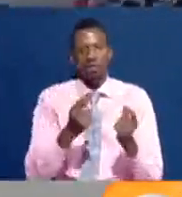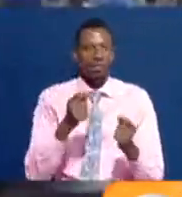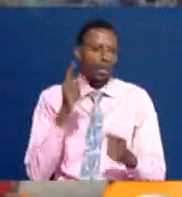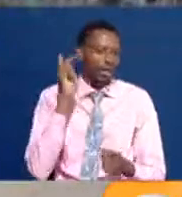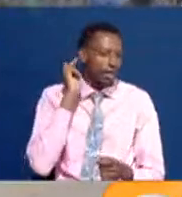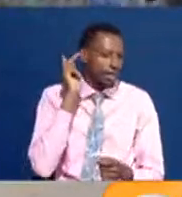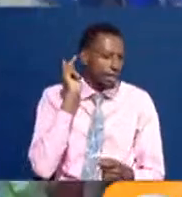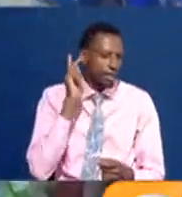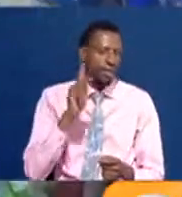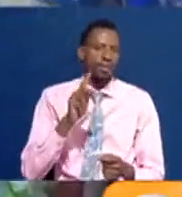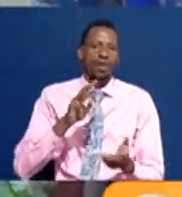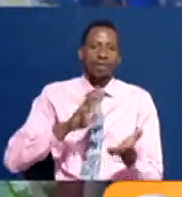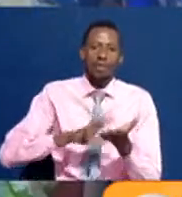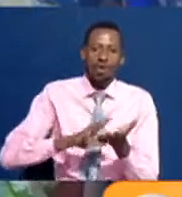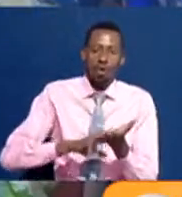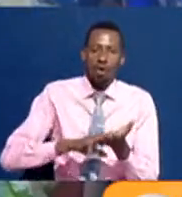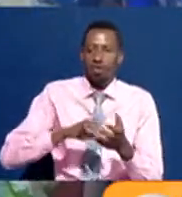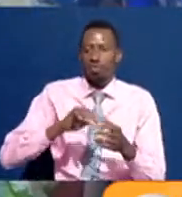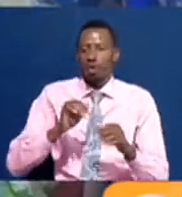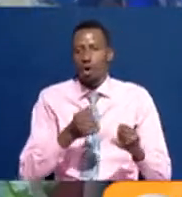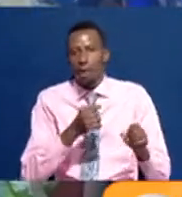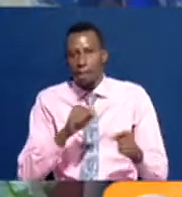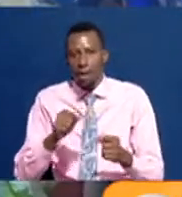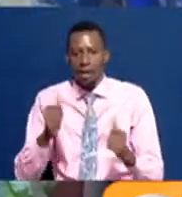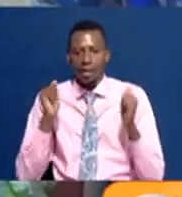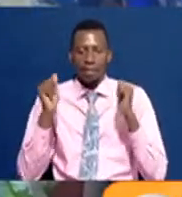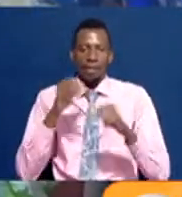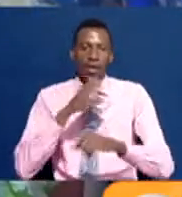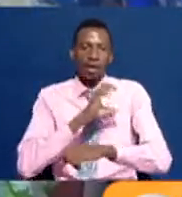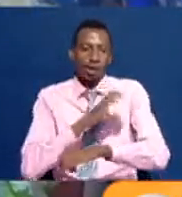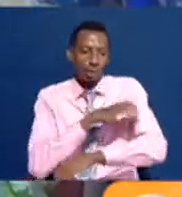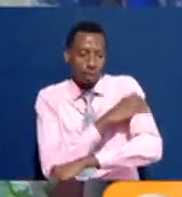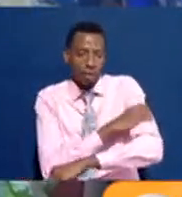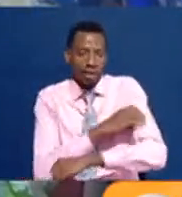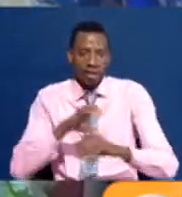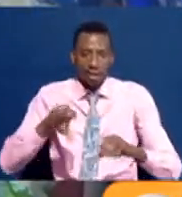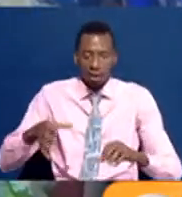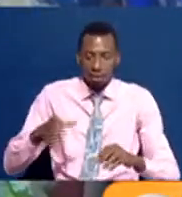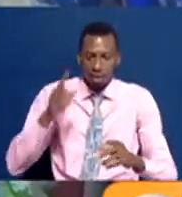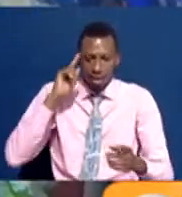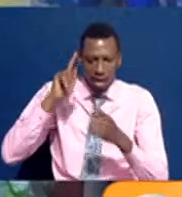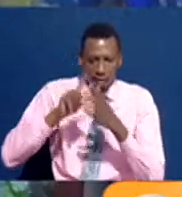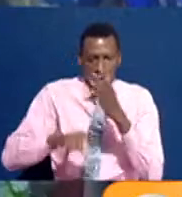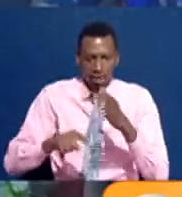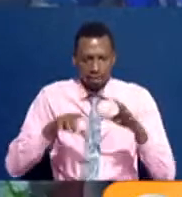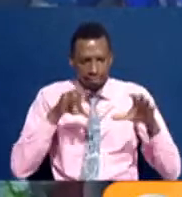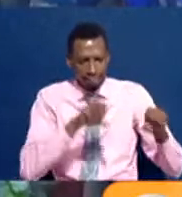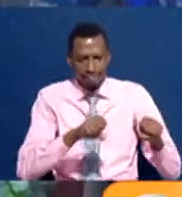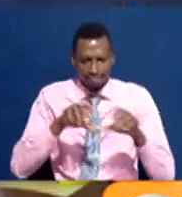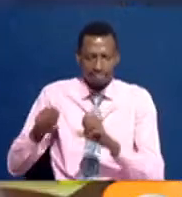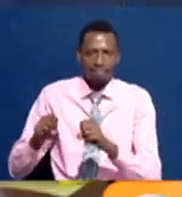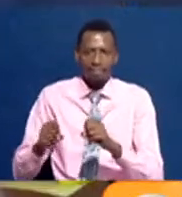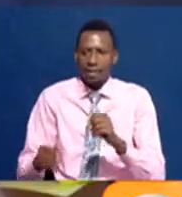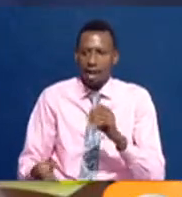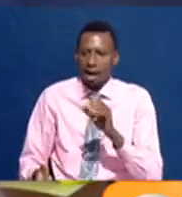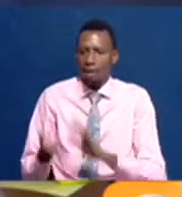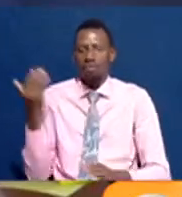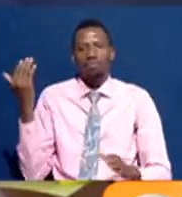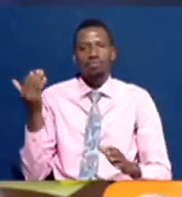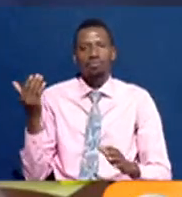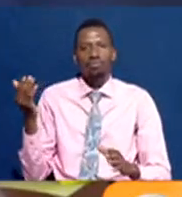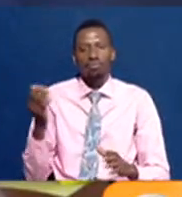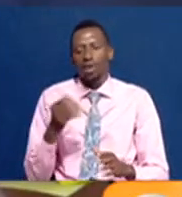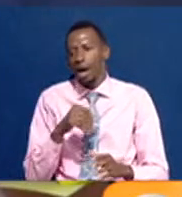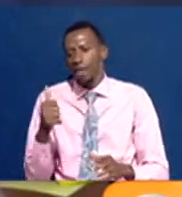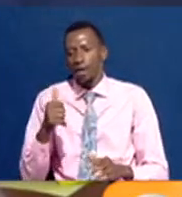Nyamira and Bomet counties, meant to flush out an armed gang that has been terrorizing locals in the five counties. Team yetu ya